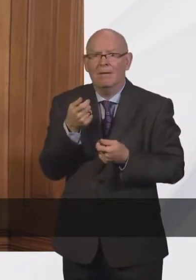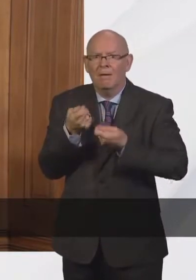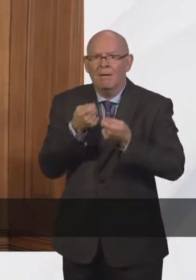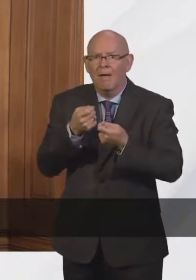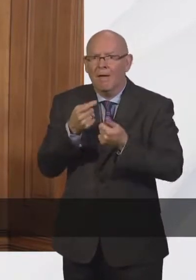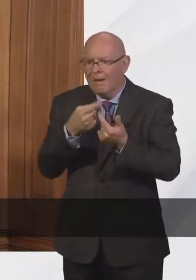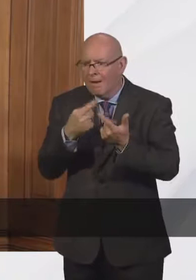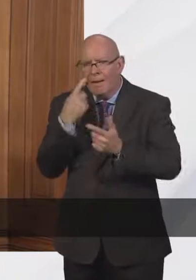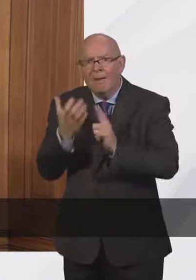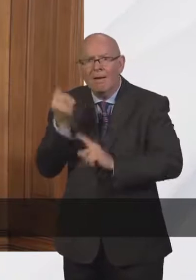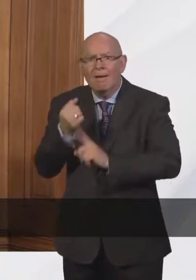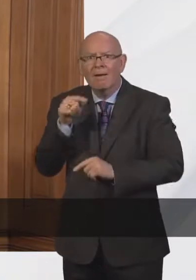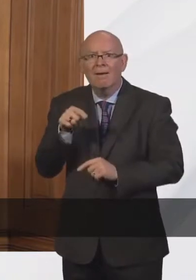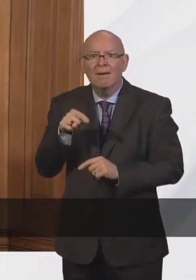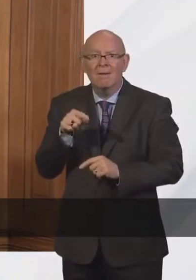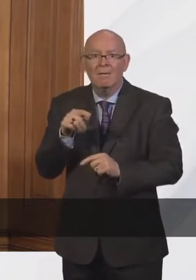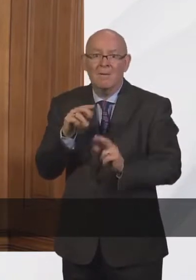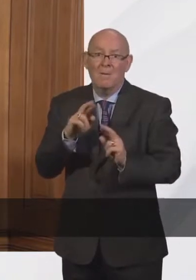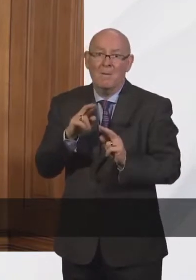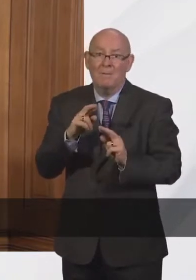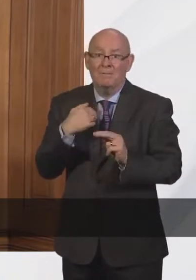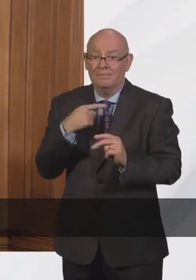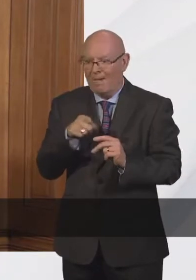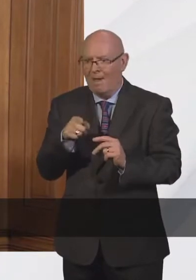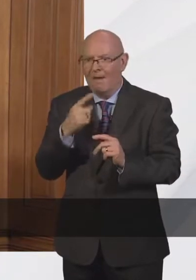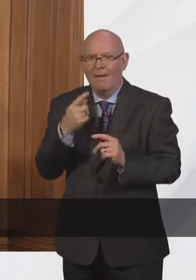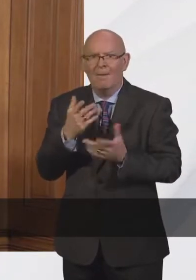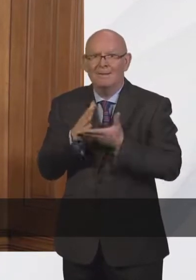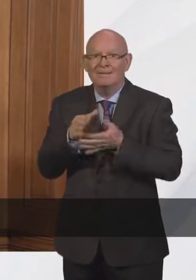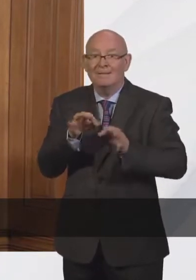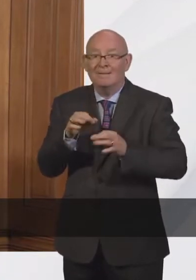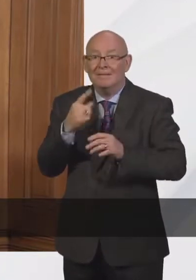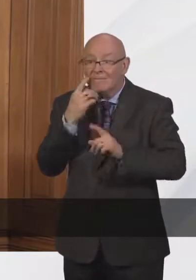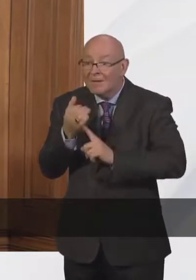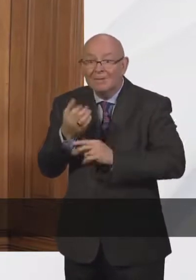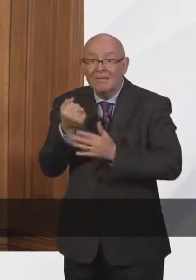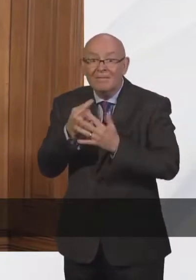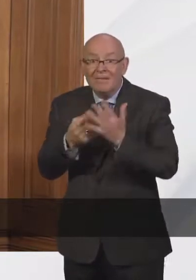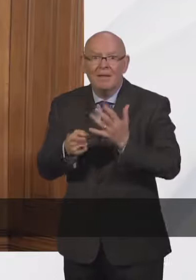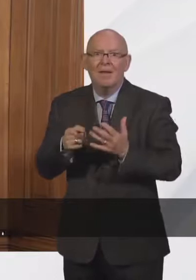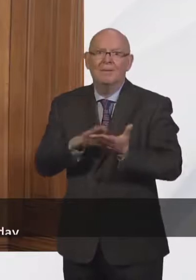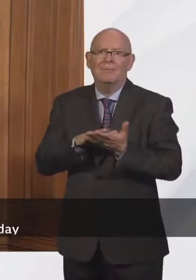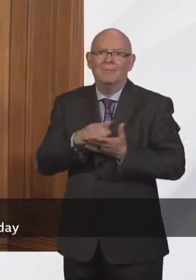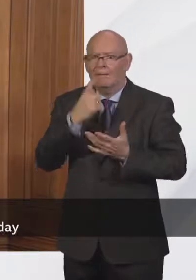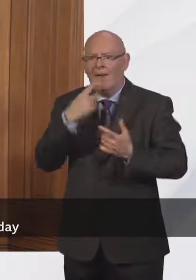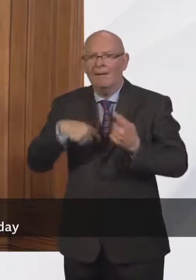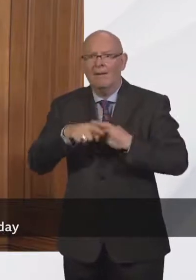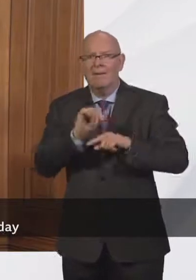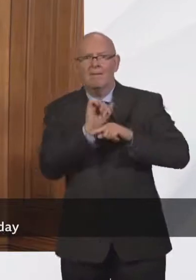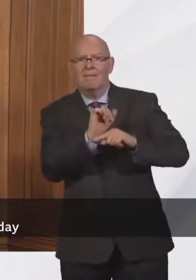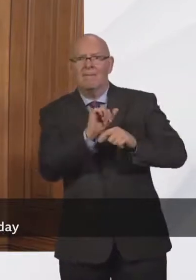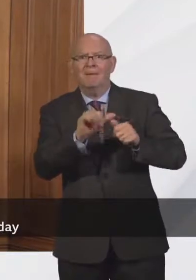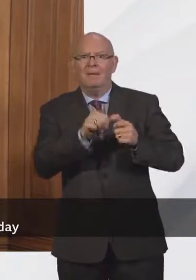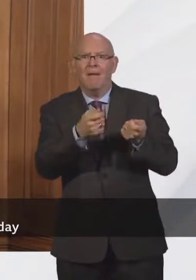what countermeasures would work. We still have a long way to go in terms of learning all the details. Every few weeks, we